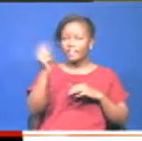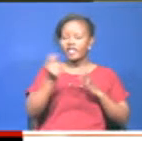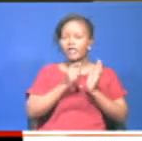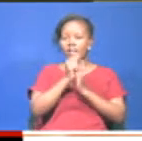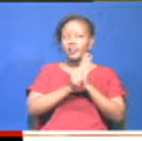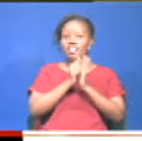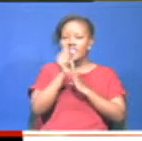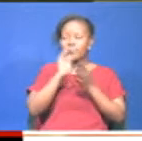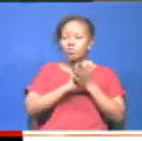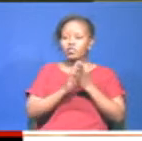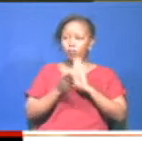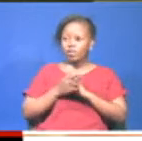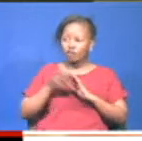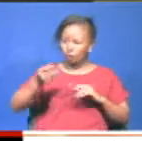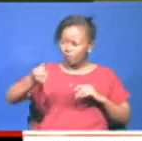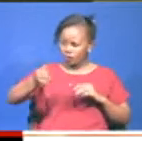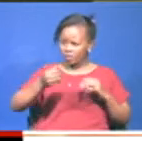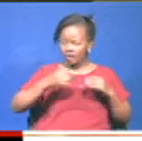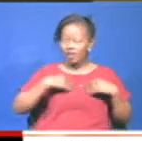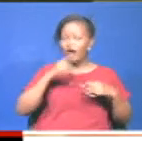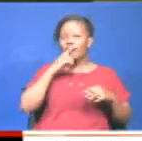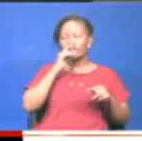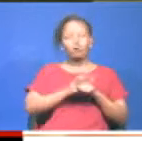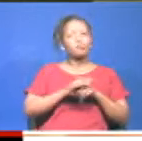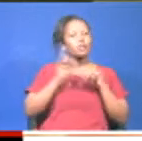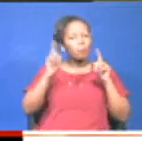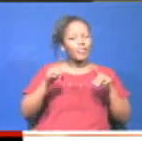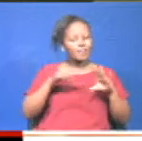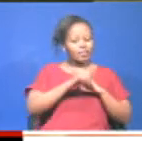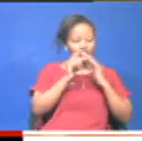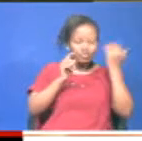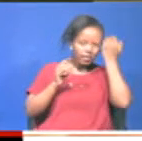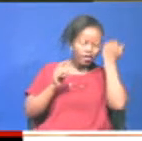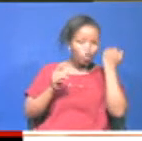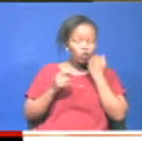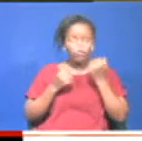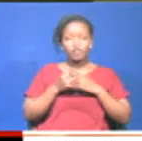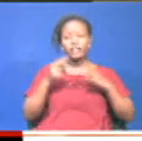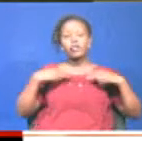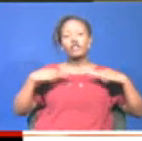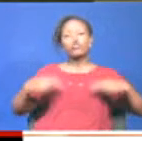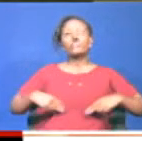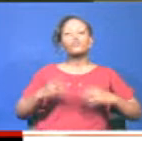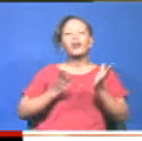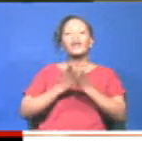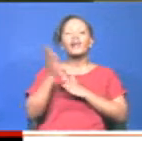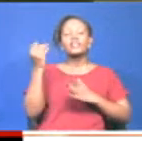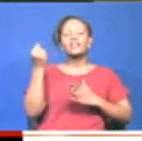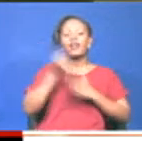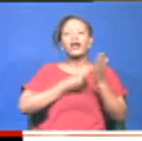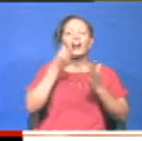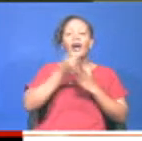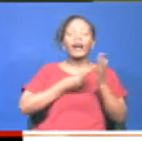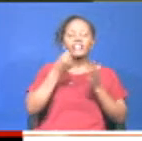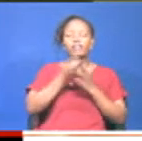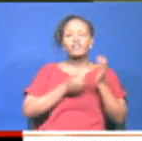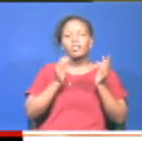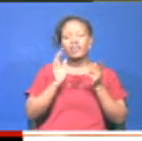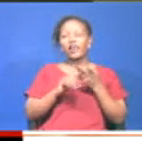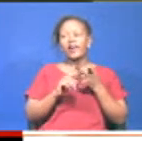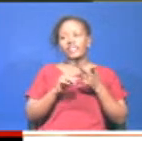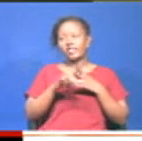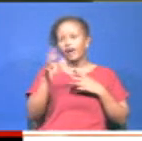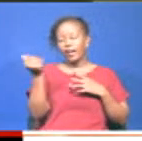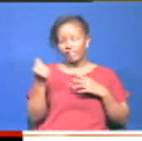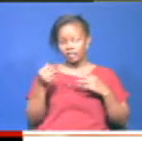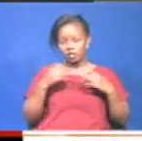have threatened to seek legal redress. Philip Wekesa, a human rights activist in the area, and Johnston Kamili of the